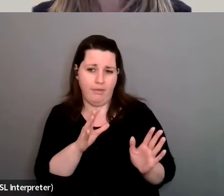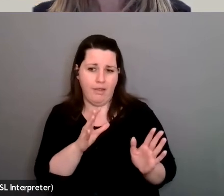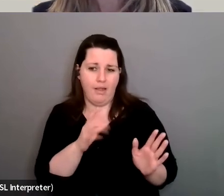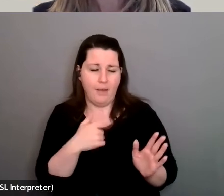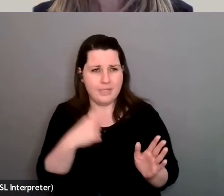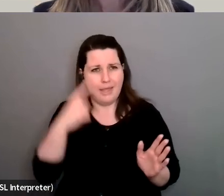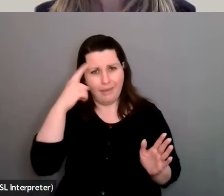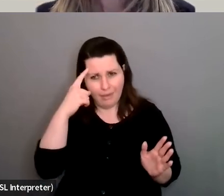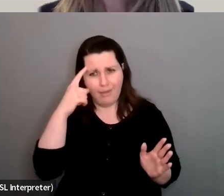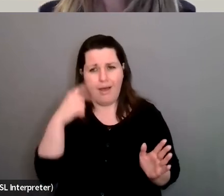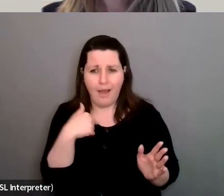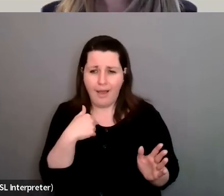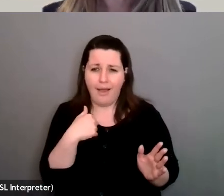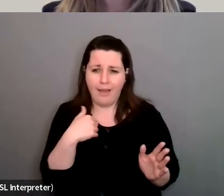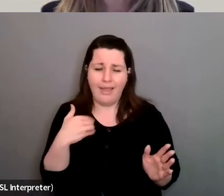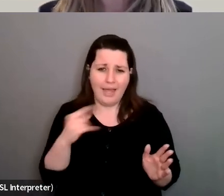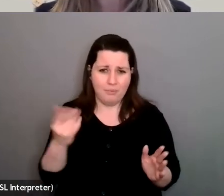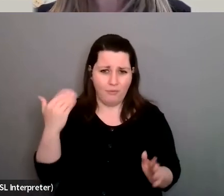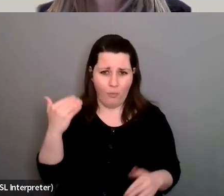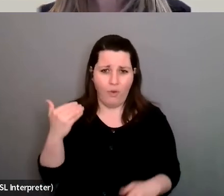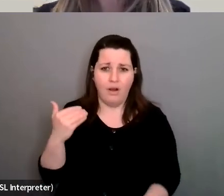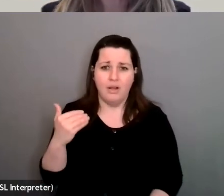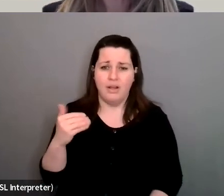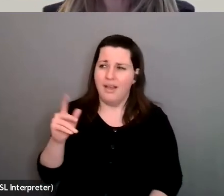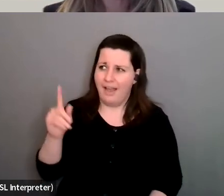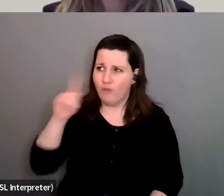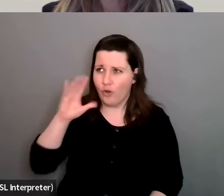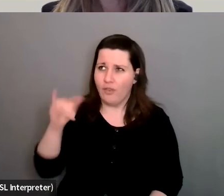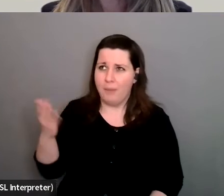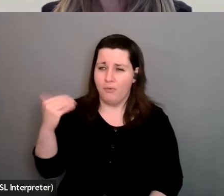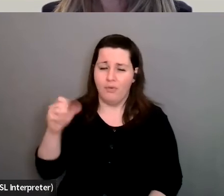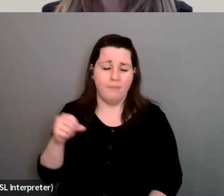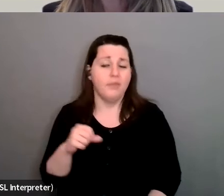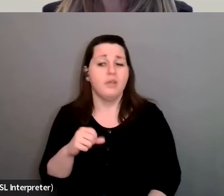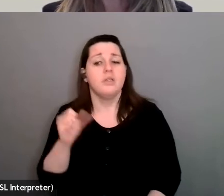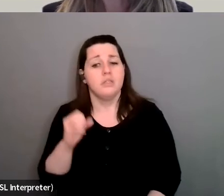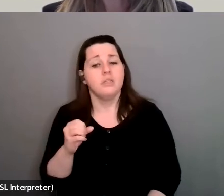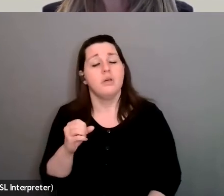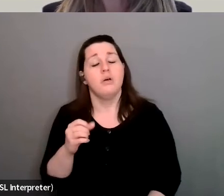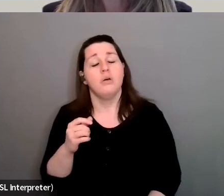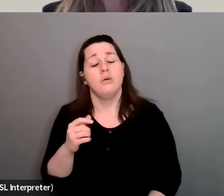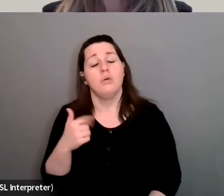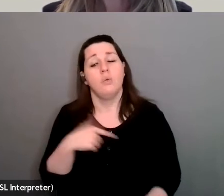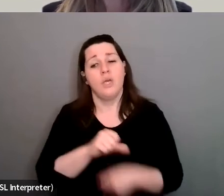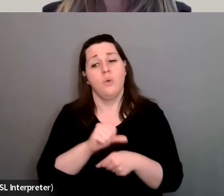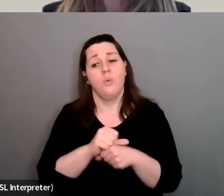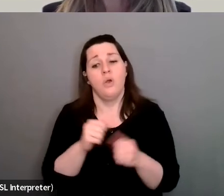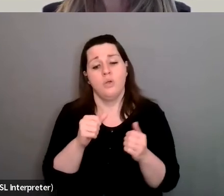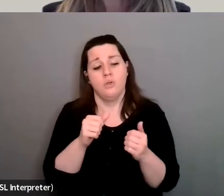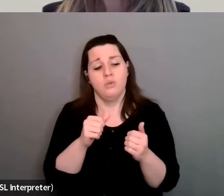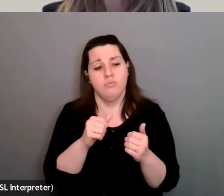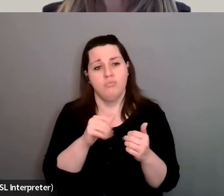head that I had it before. I think I've heard the question before. Yeah. Yeah. So we have worked with reaching out